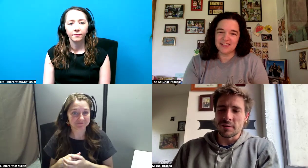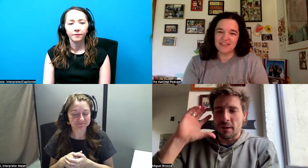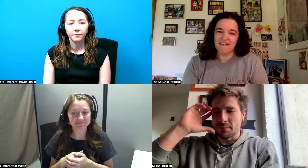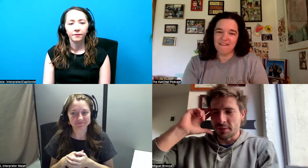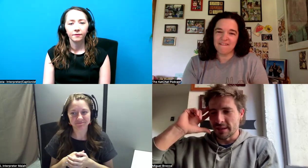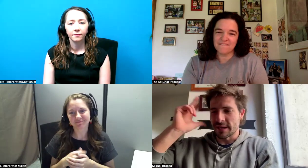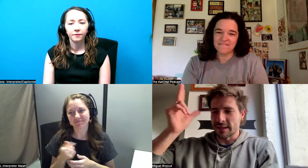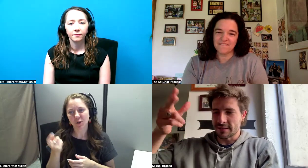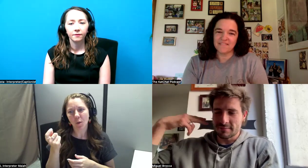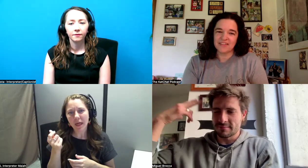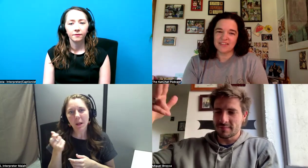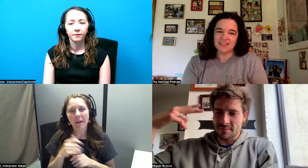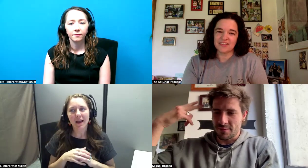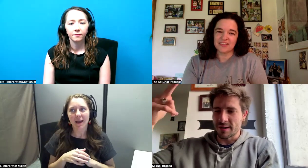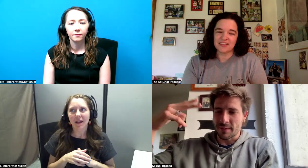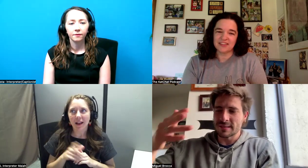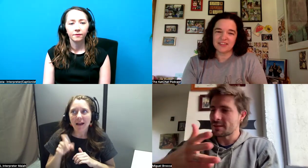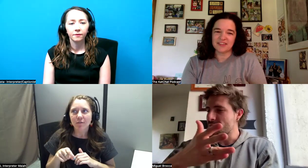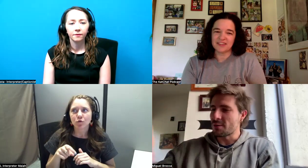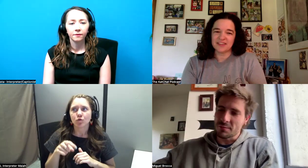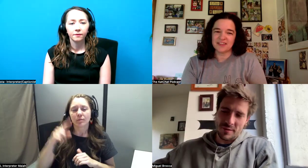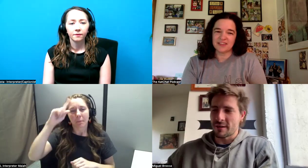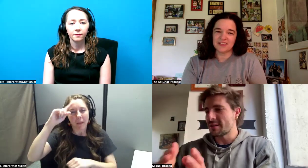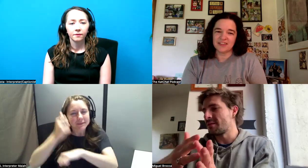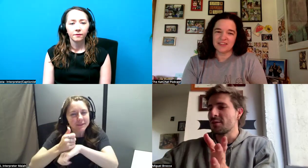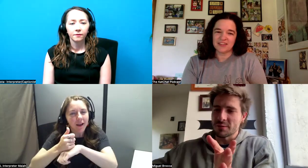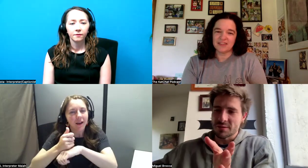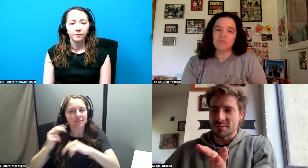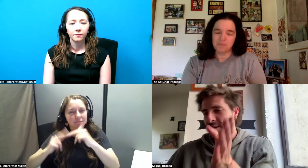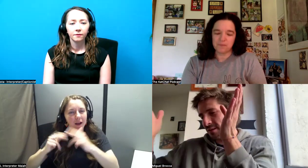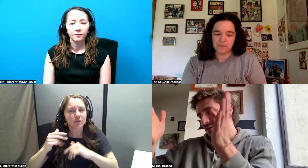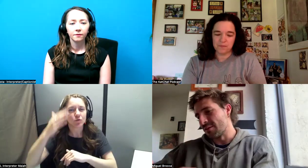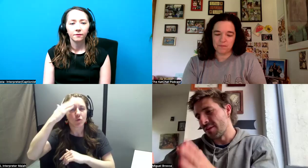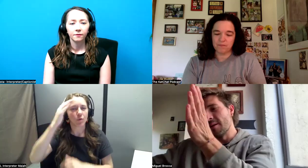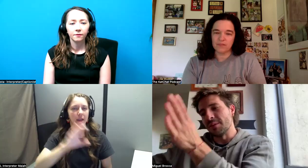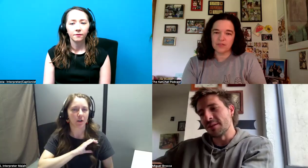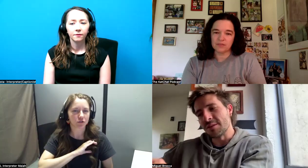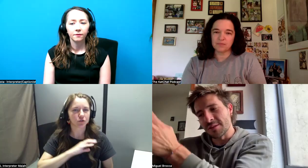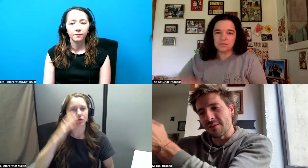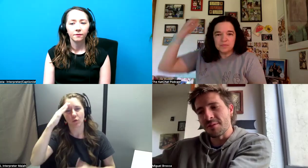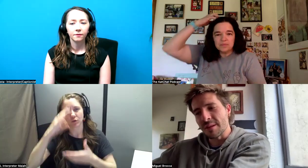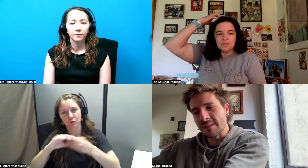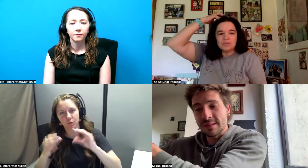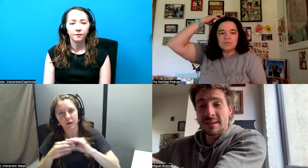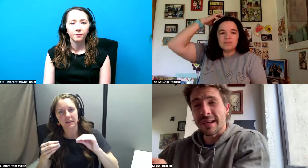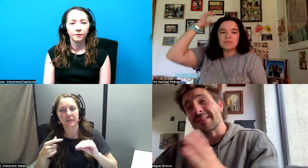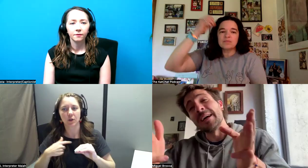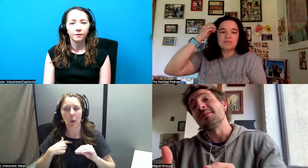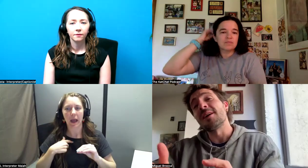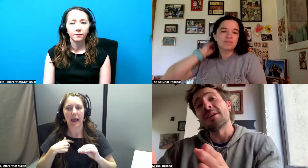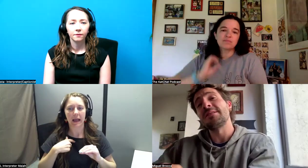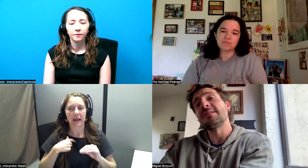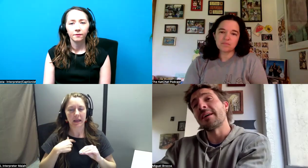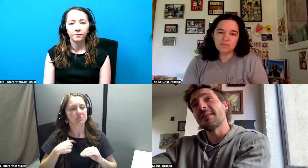it's all about building like the right mindset. If you know the character and if you know the story, then you sort of position yourself in these like